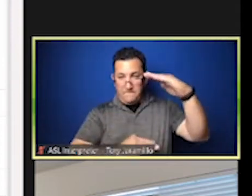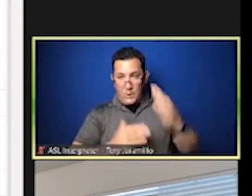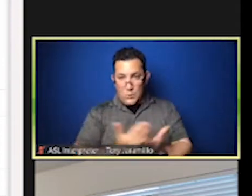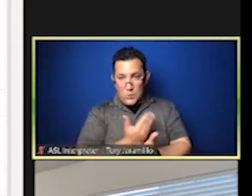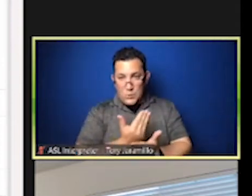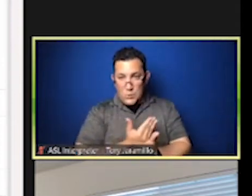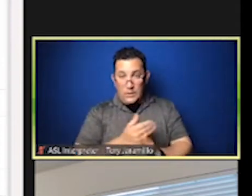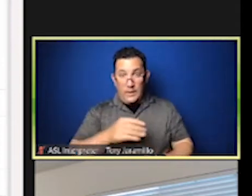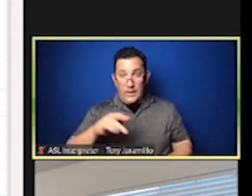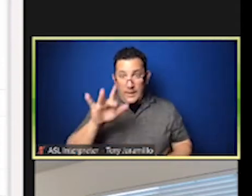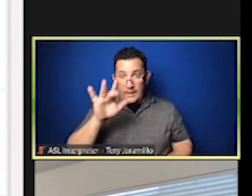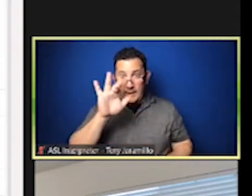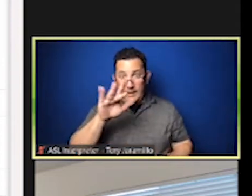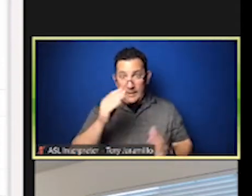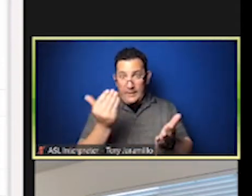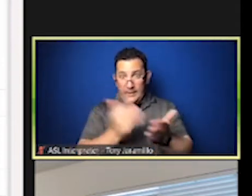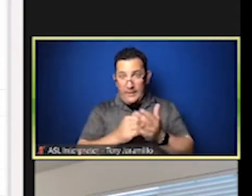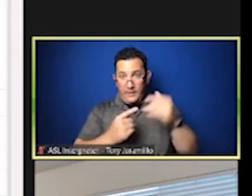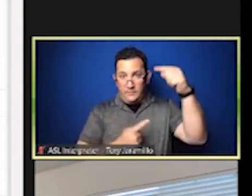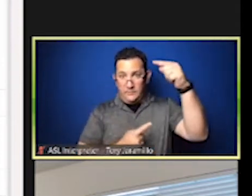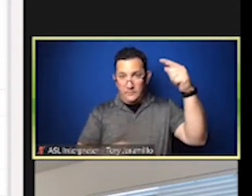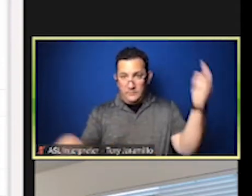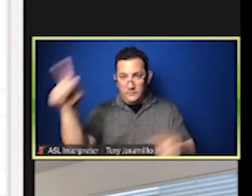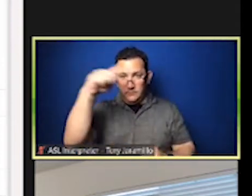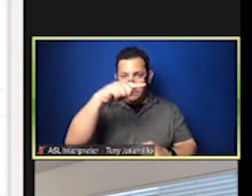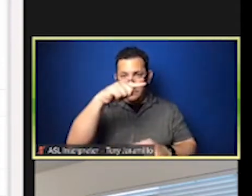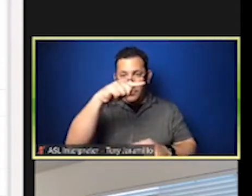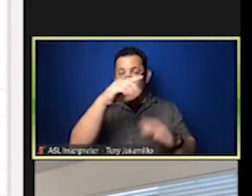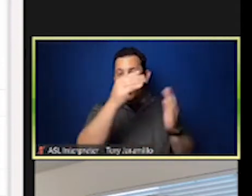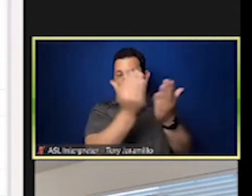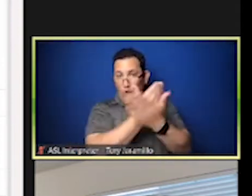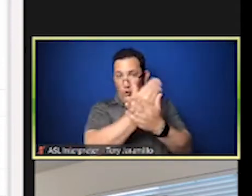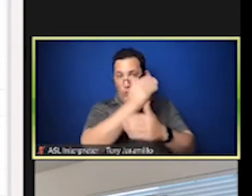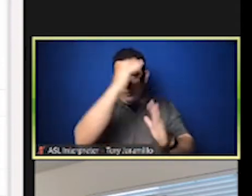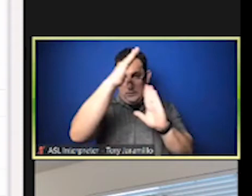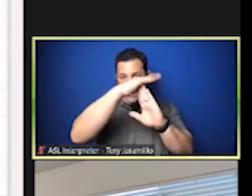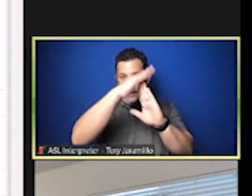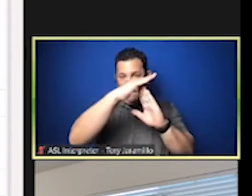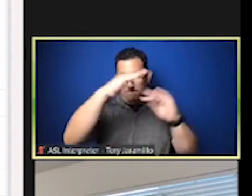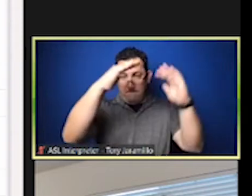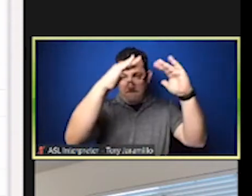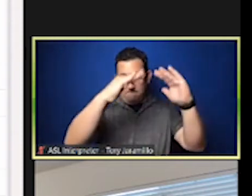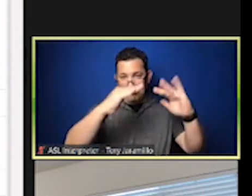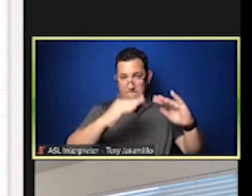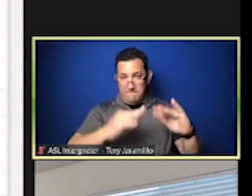again, it will sort those assignments from newest to oldest.